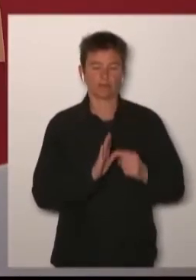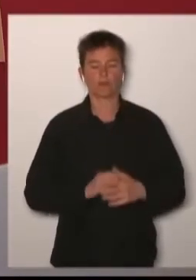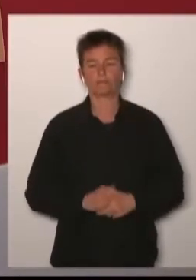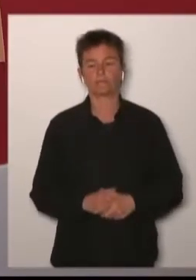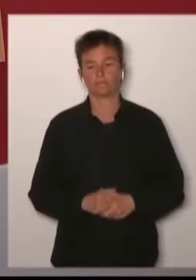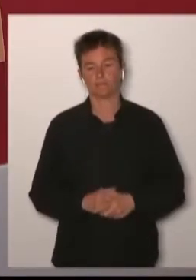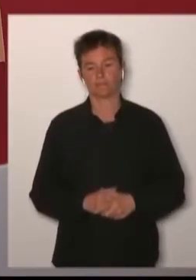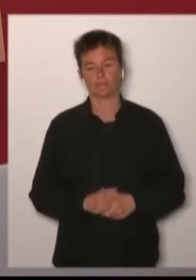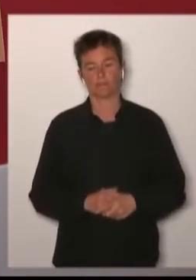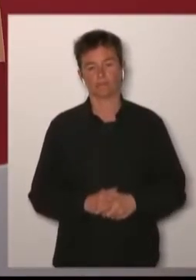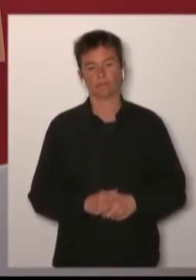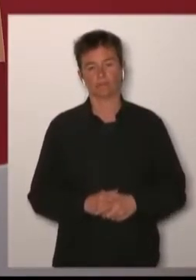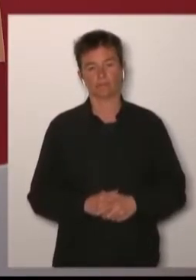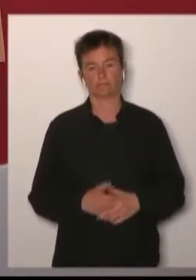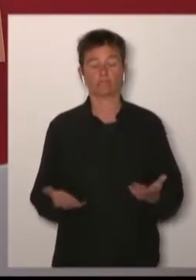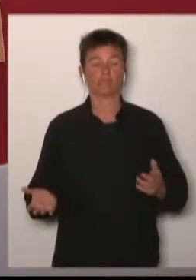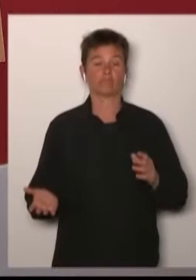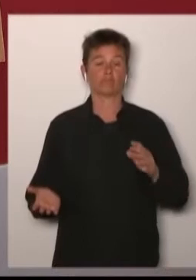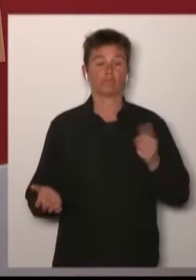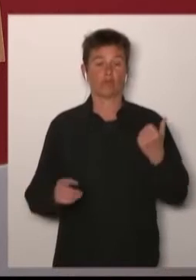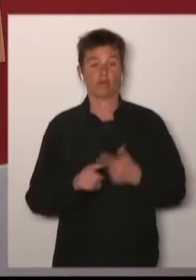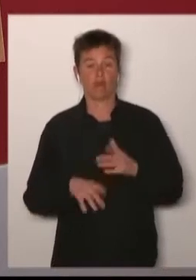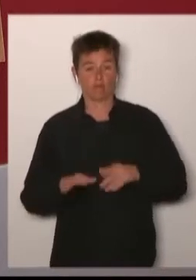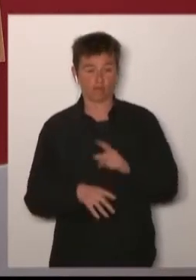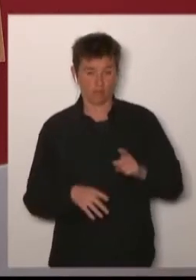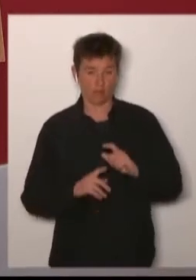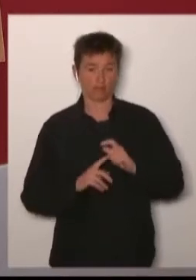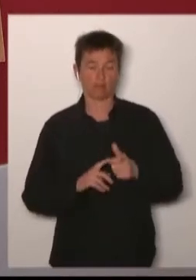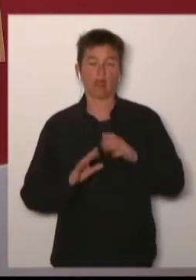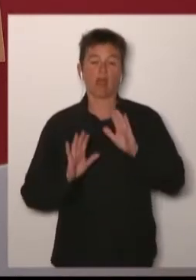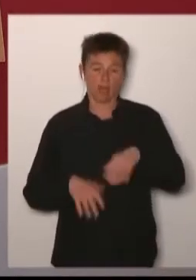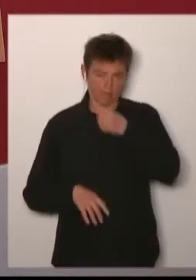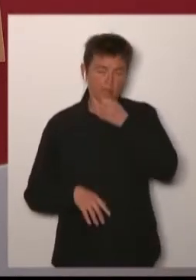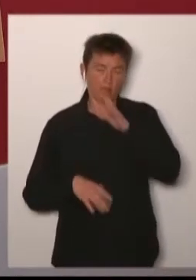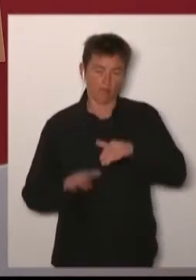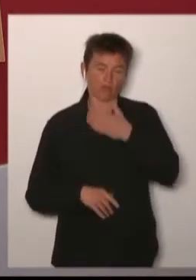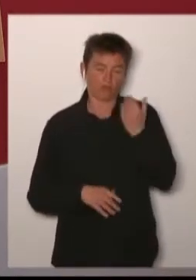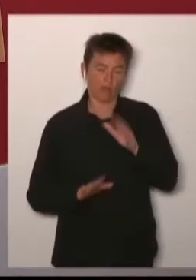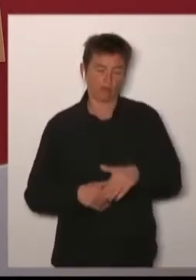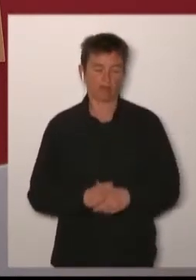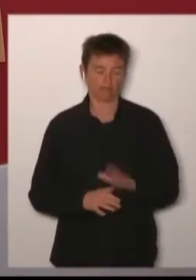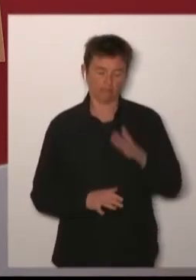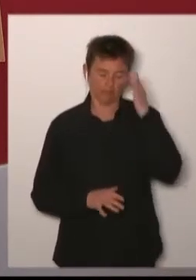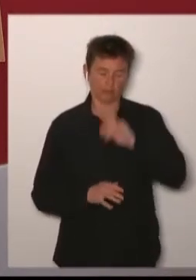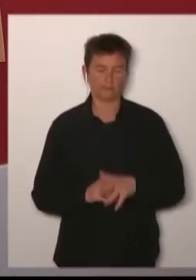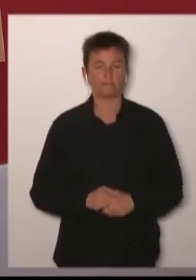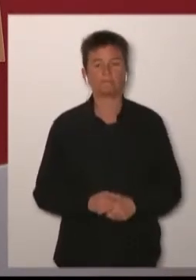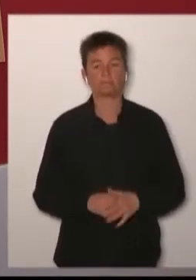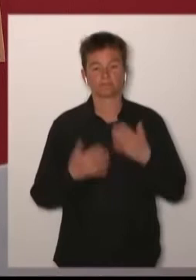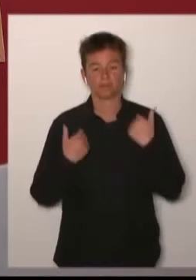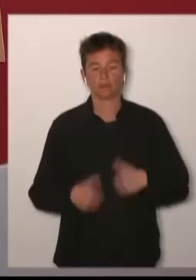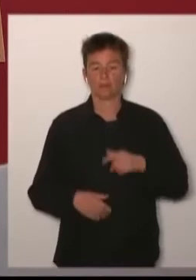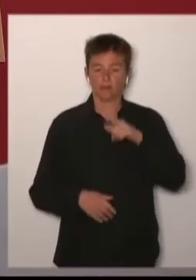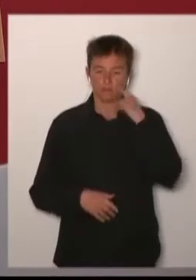The first time it doesn't work, and after the mic is working. And you push it and it's okay. Gilles Vassal from Gustave Roussy. I think there is